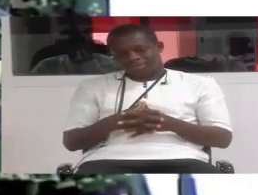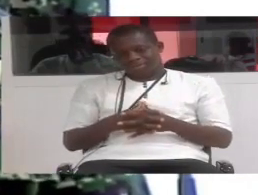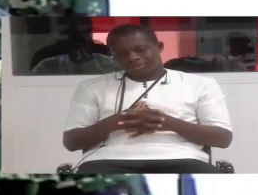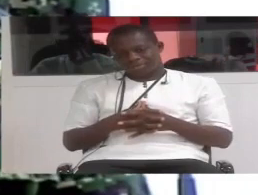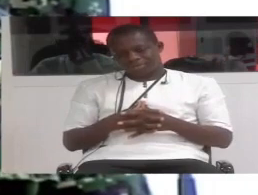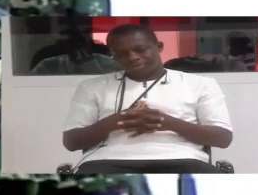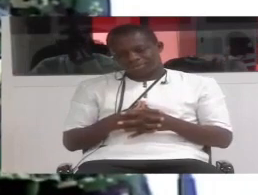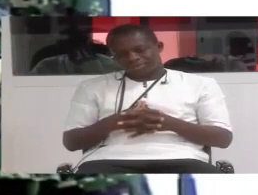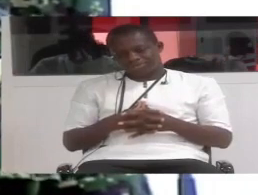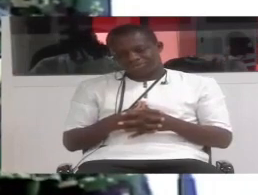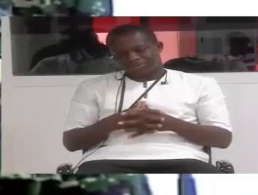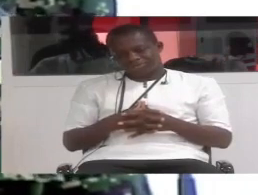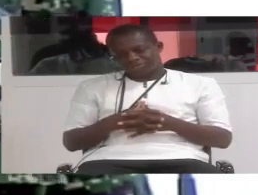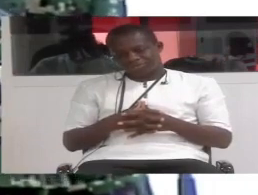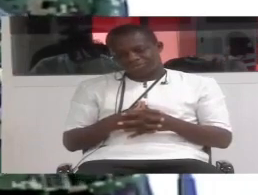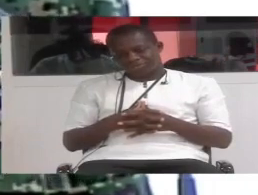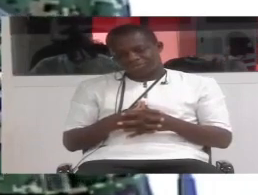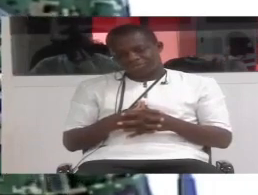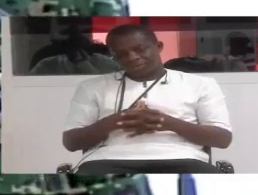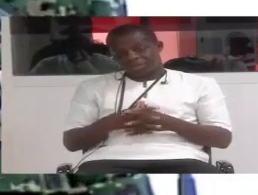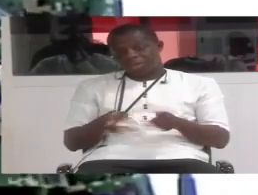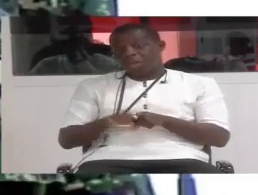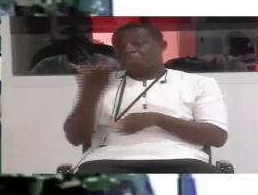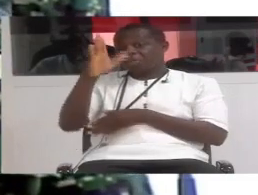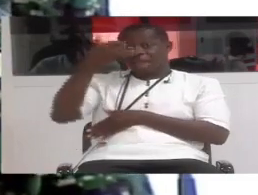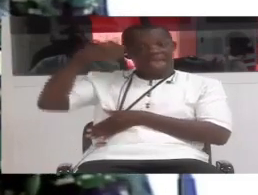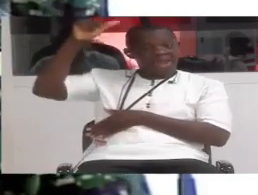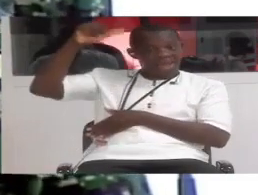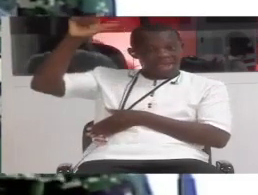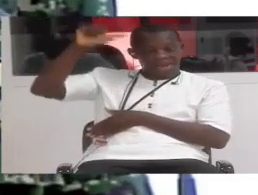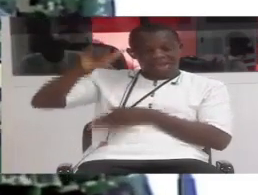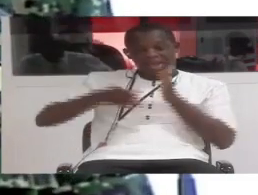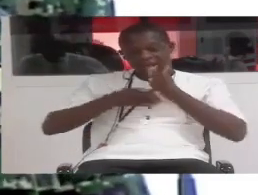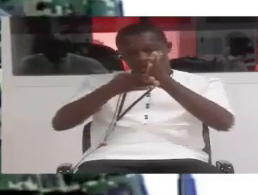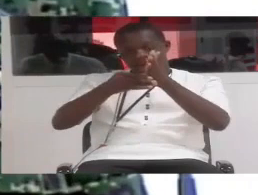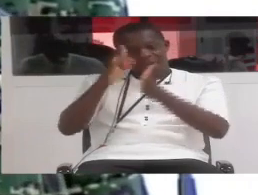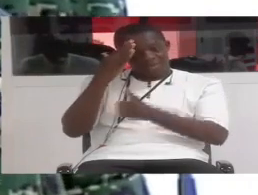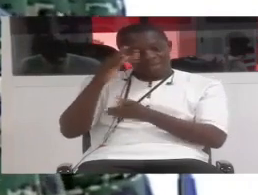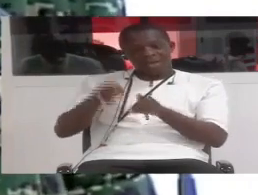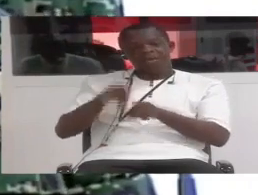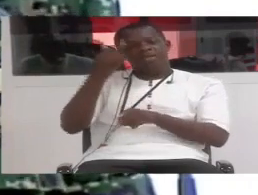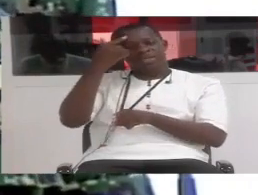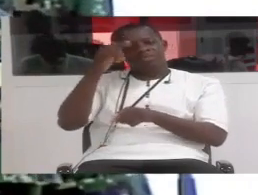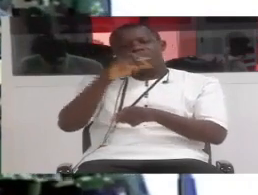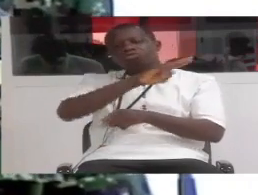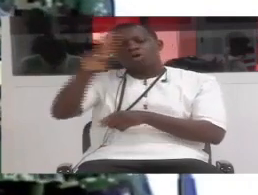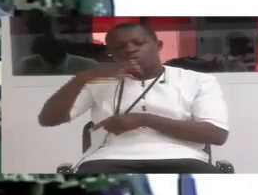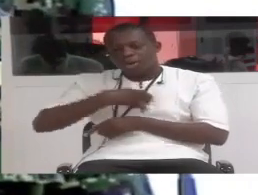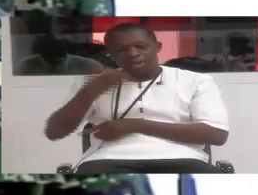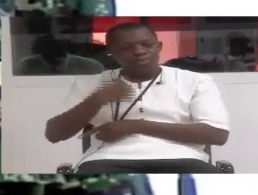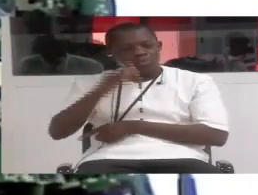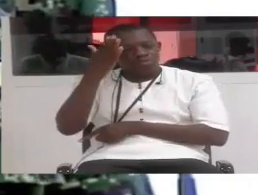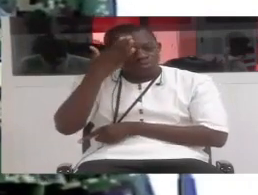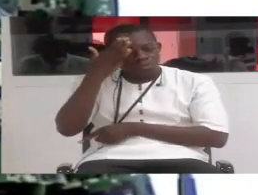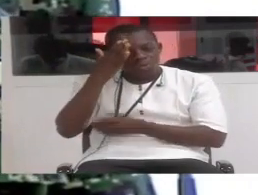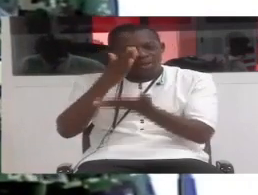niw yoyu dem sani len ci ten. Xana lolu magi de xamné wa man ci suma gis moy réral len rek. I don't